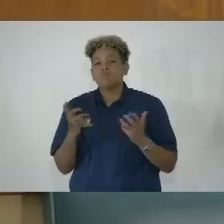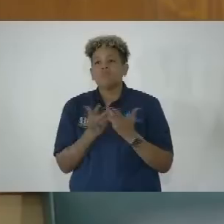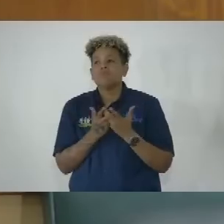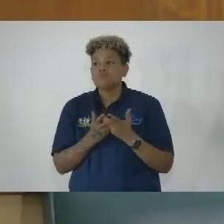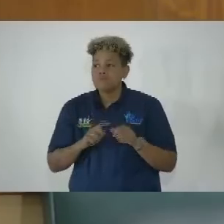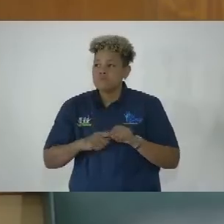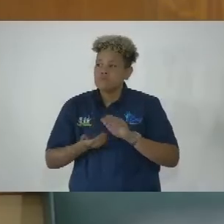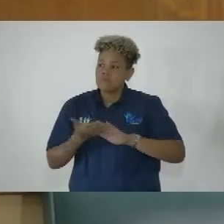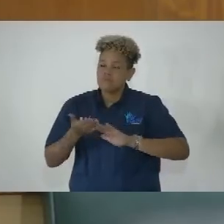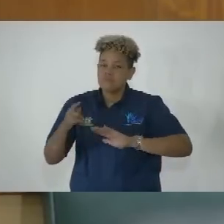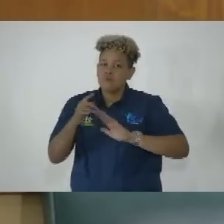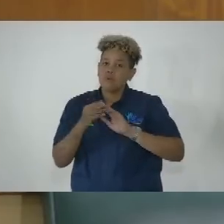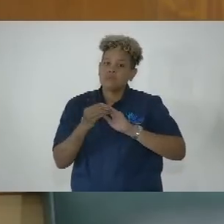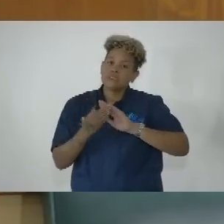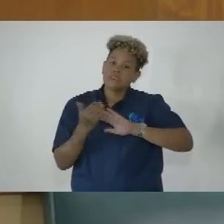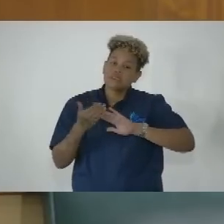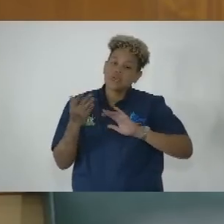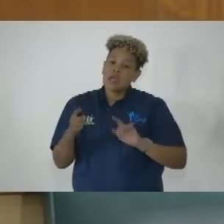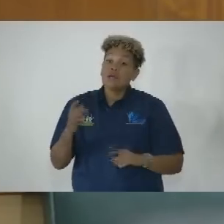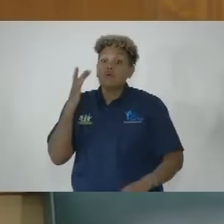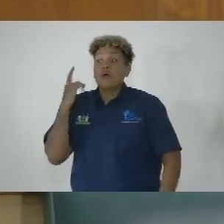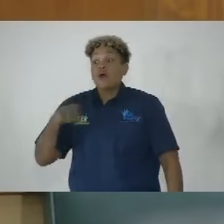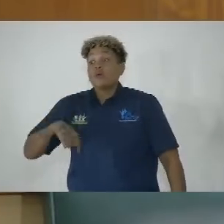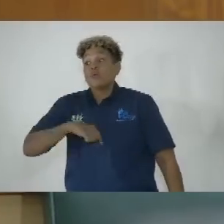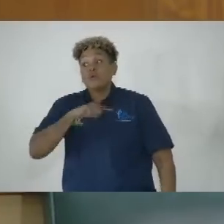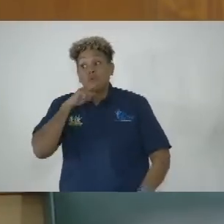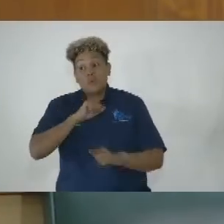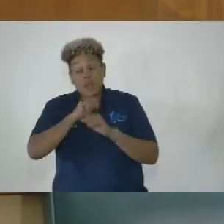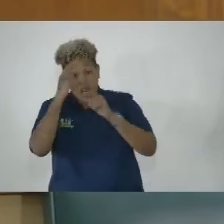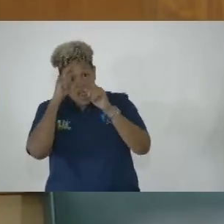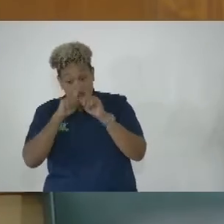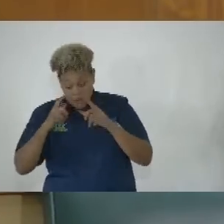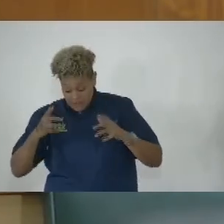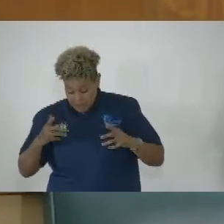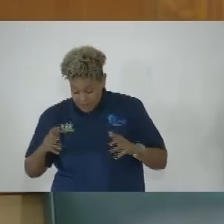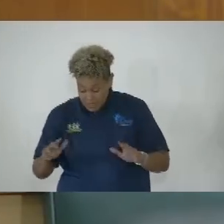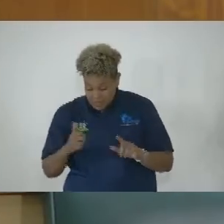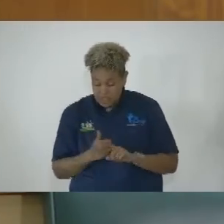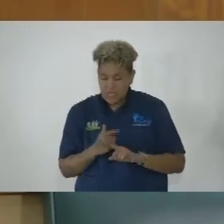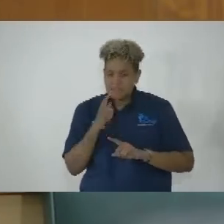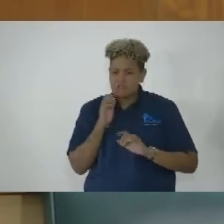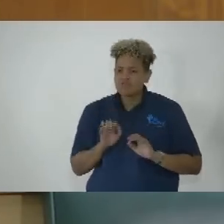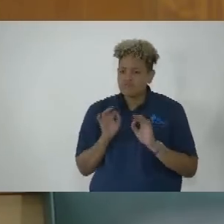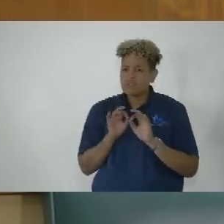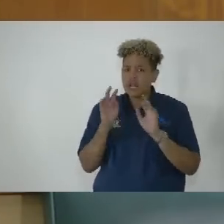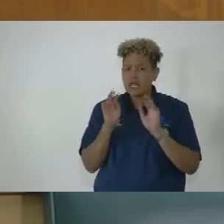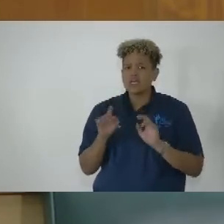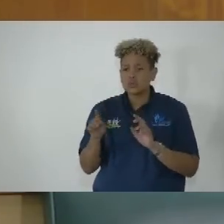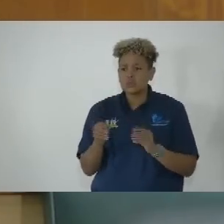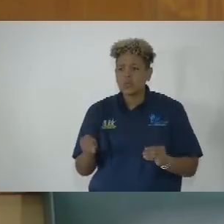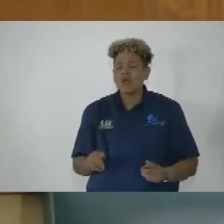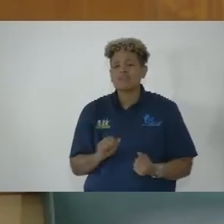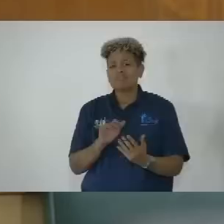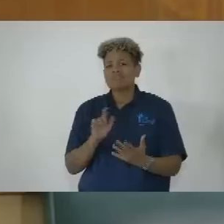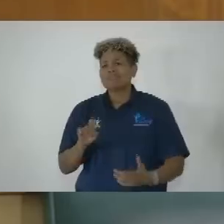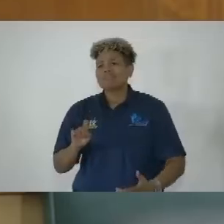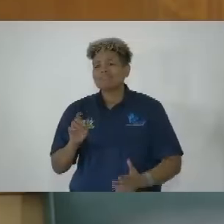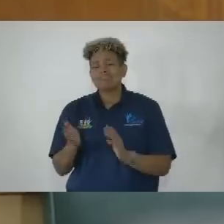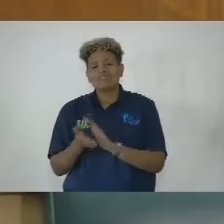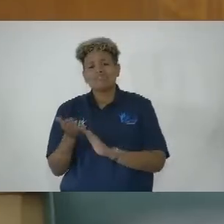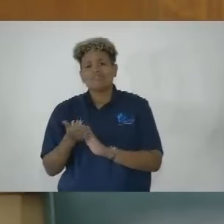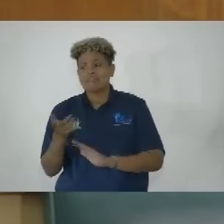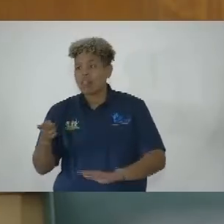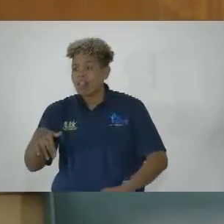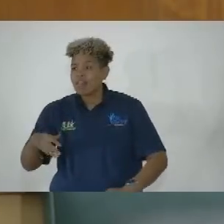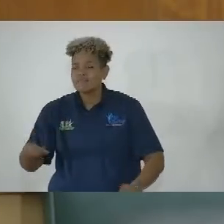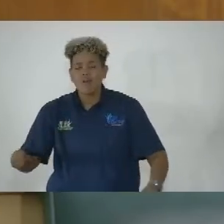of those meetings, because we have agreed that there are critical issues to be addressed that have not been addressed